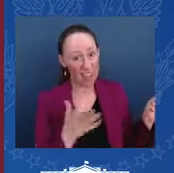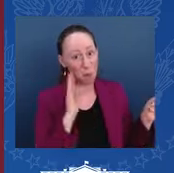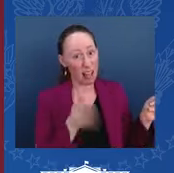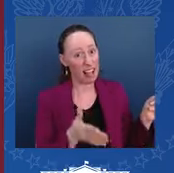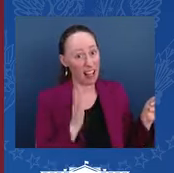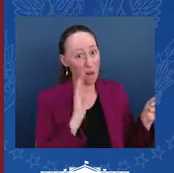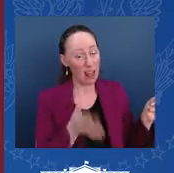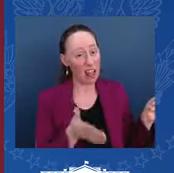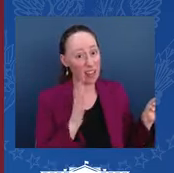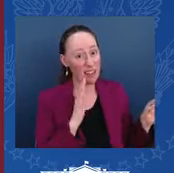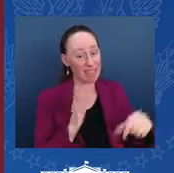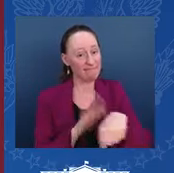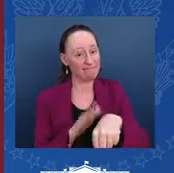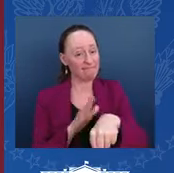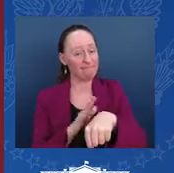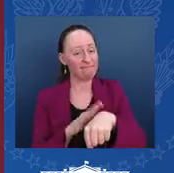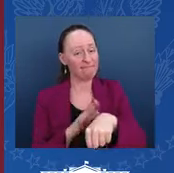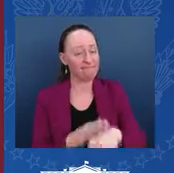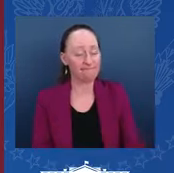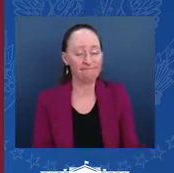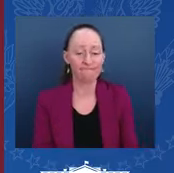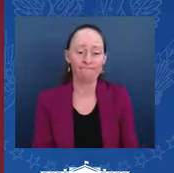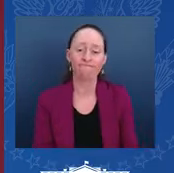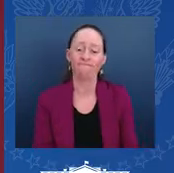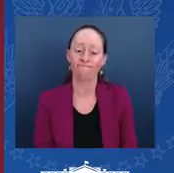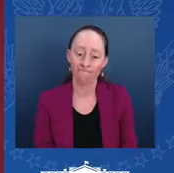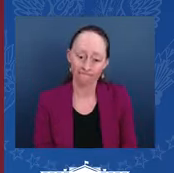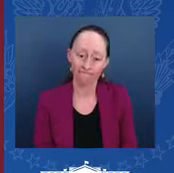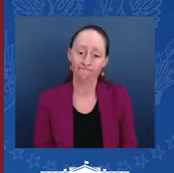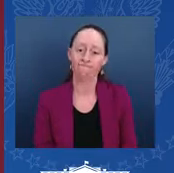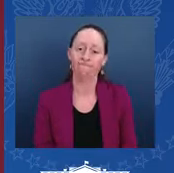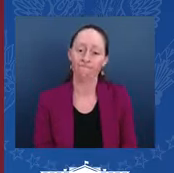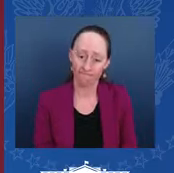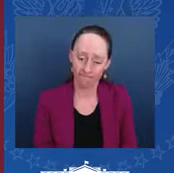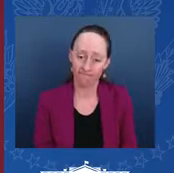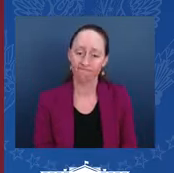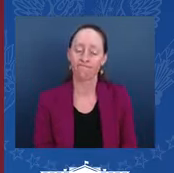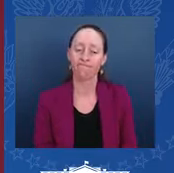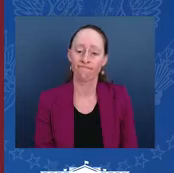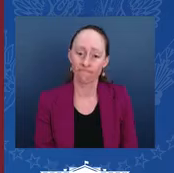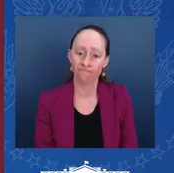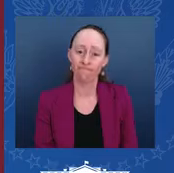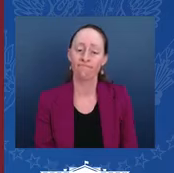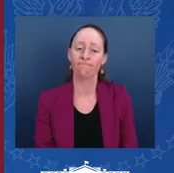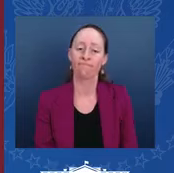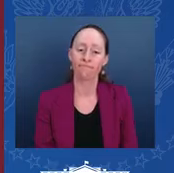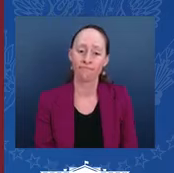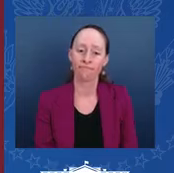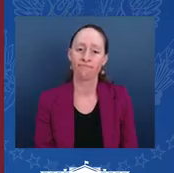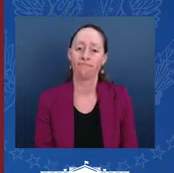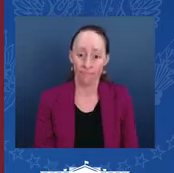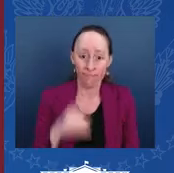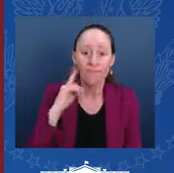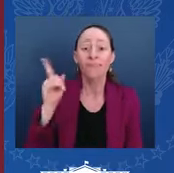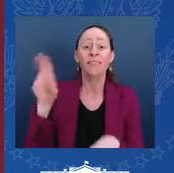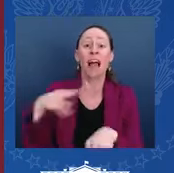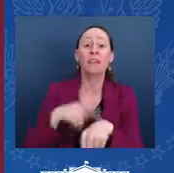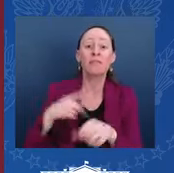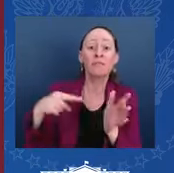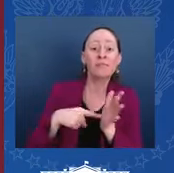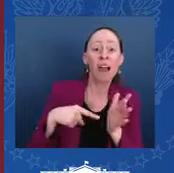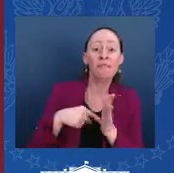Look, during the last administration, my predecessor exploded the national debt. More than any